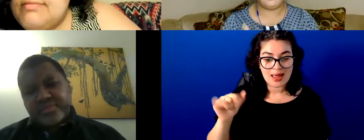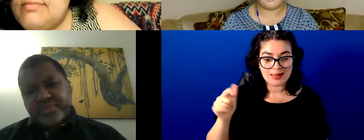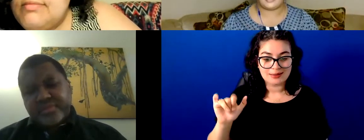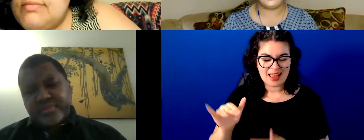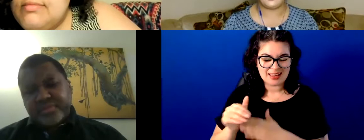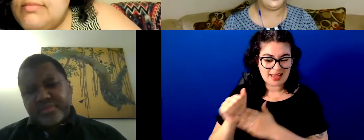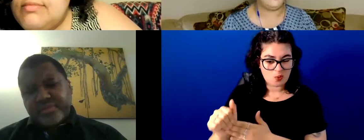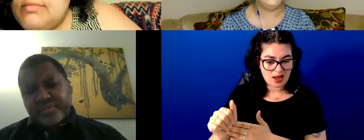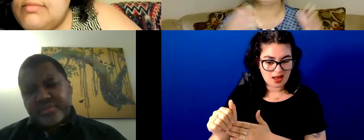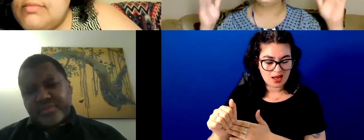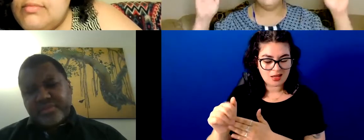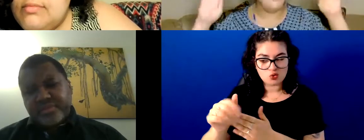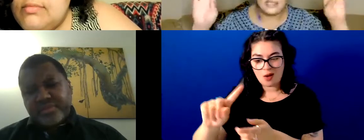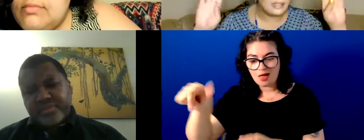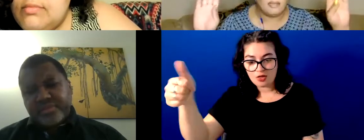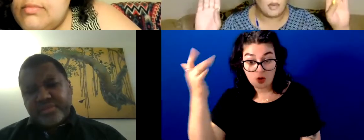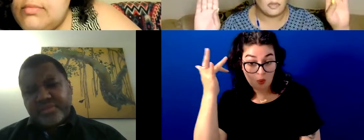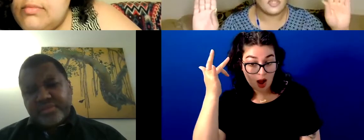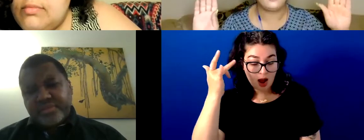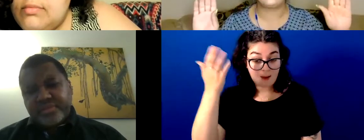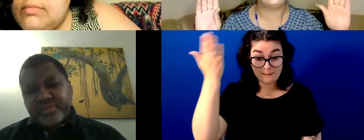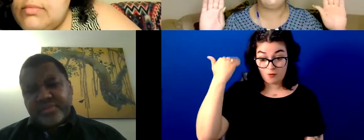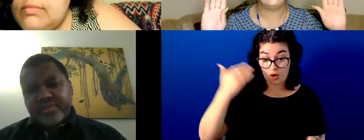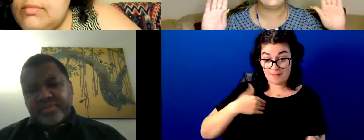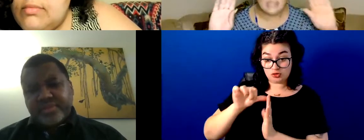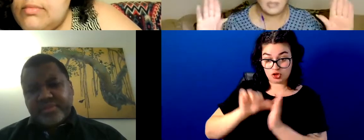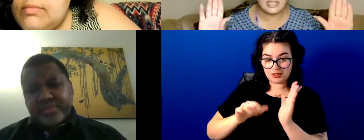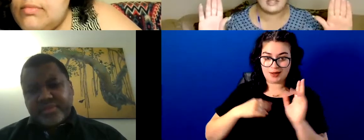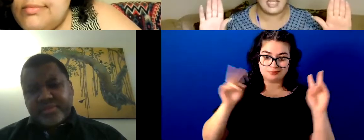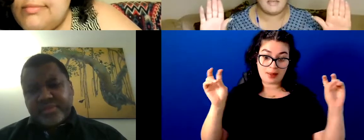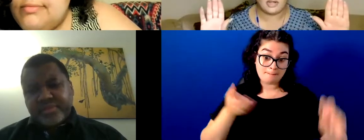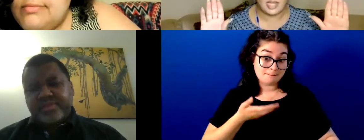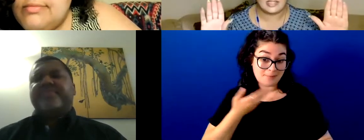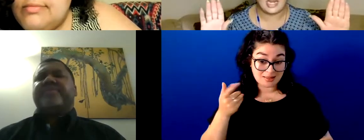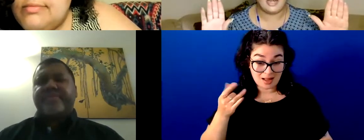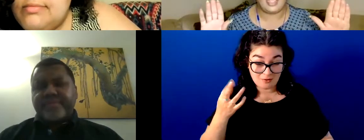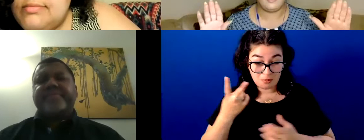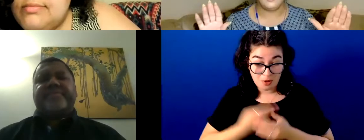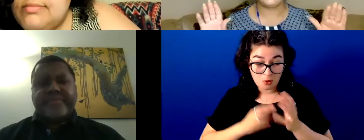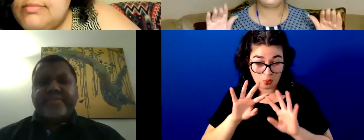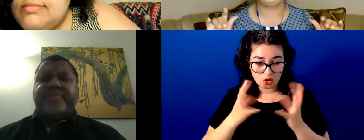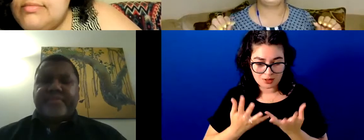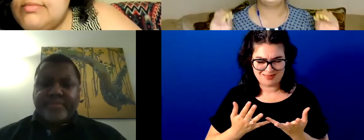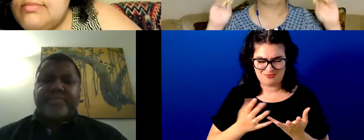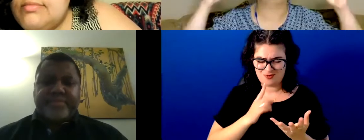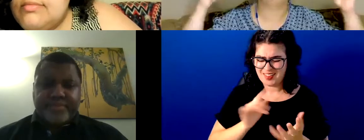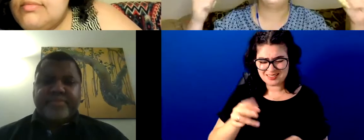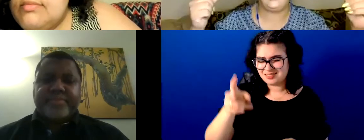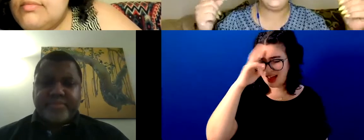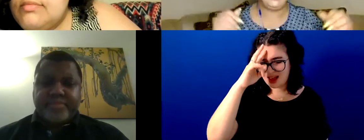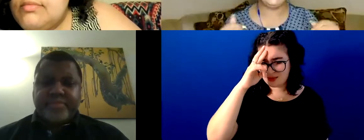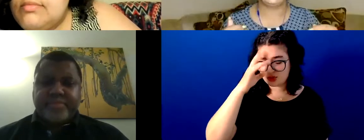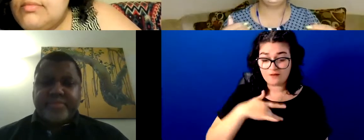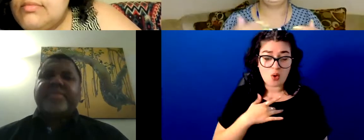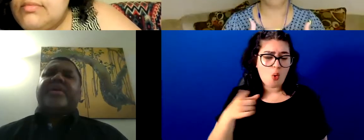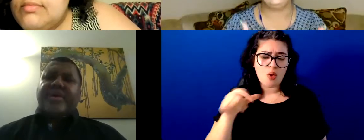my surgery, you know, I was best of both worlds, which I think is the dumbest thing I've ever heard in my entire life. So therefore, they don't think that they're gay,